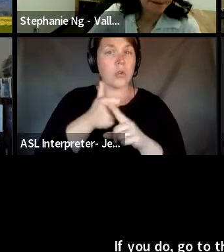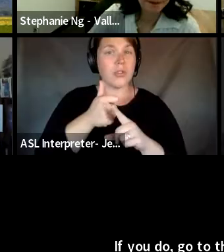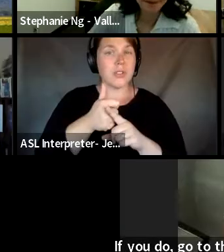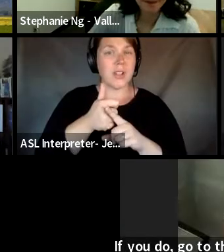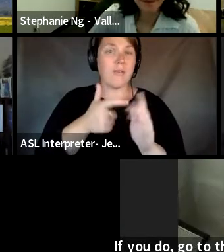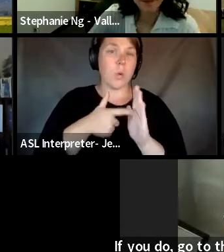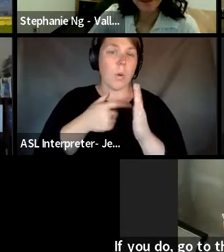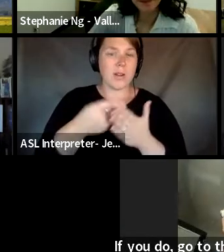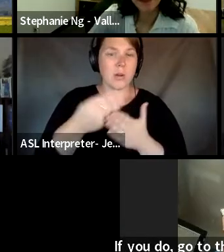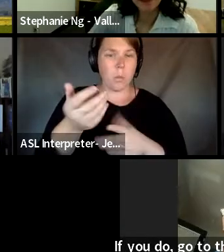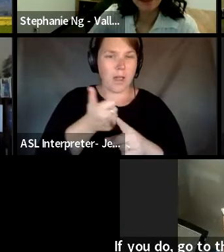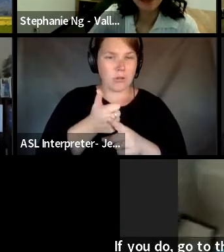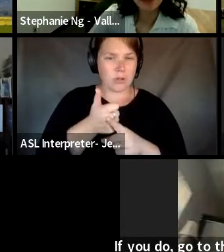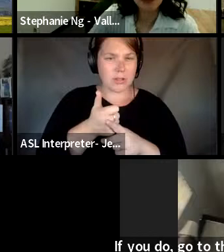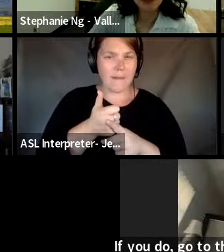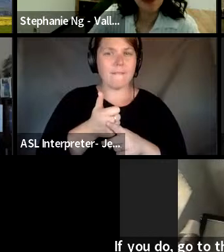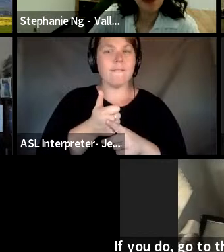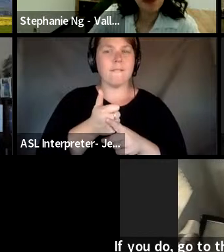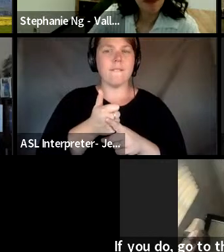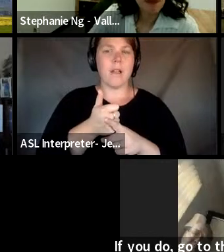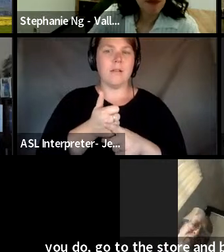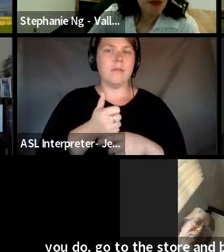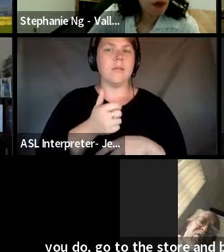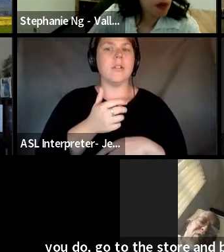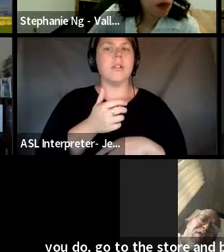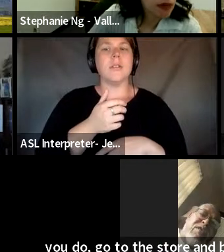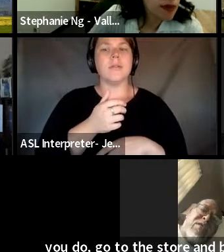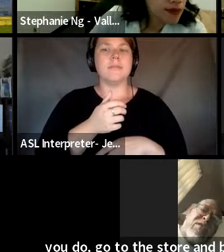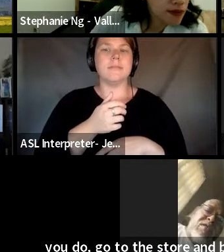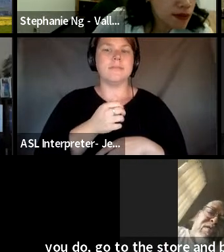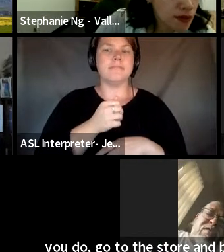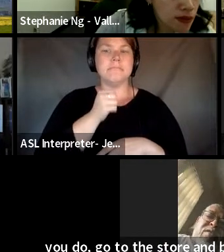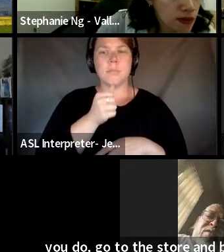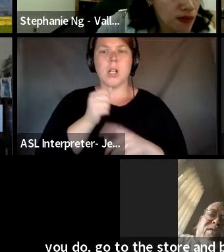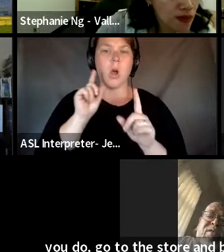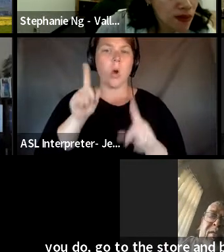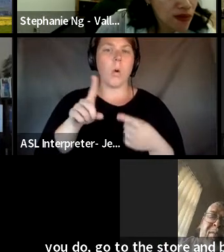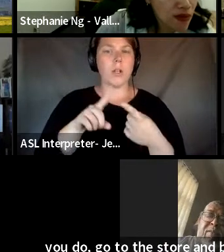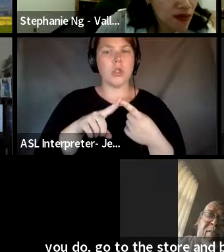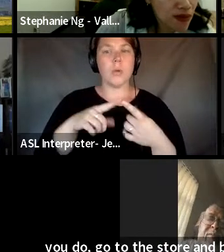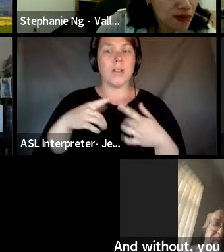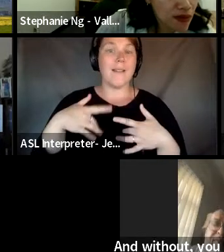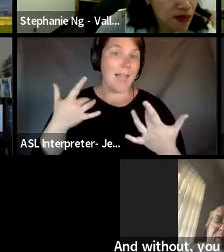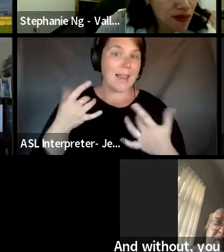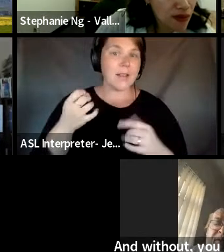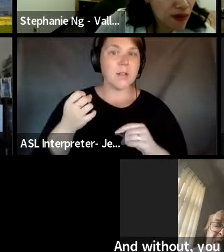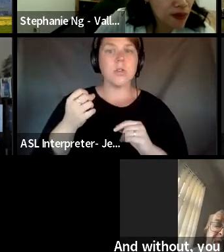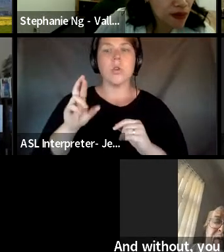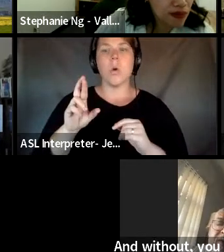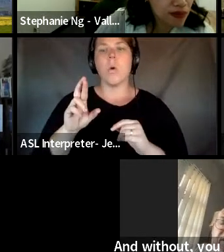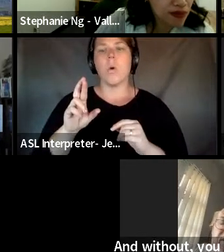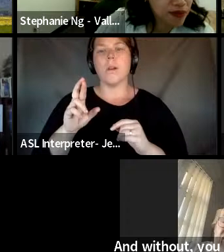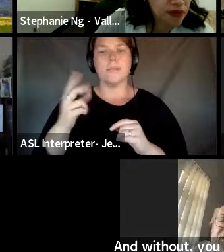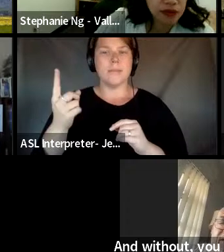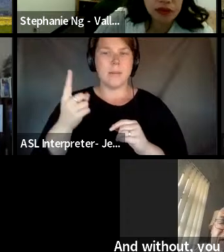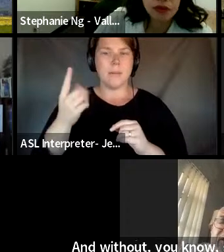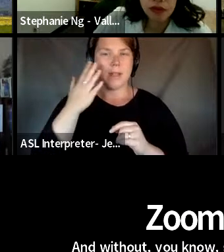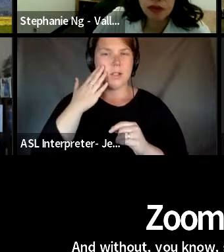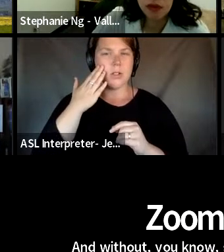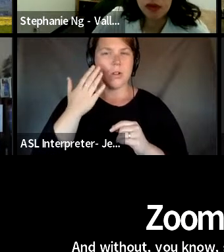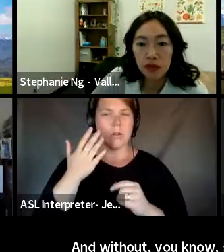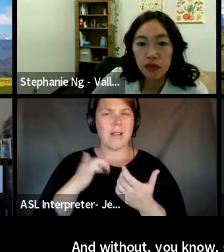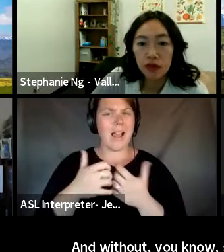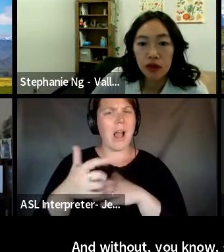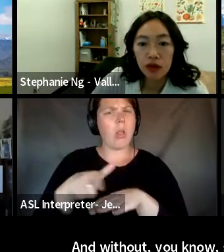yourself, and without, going to a function like a replacement.